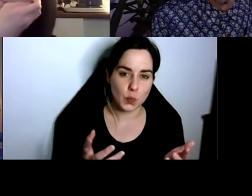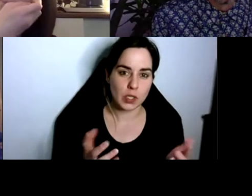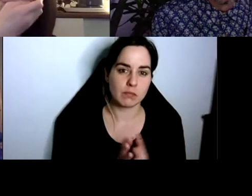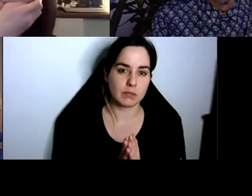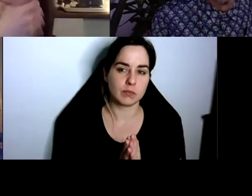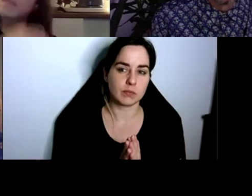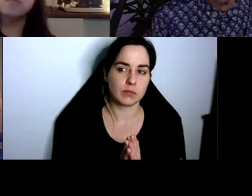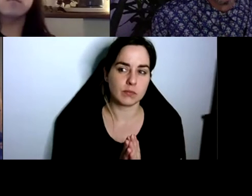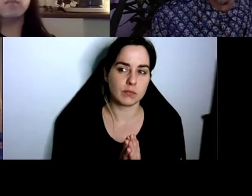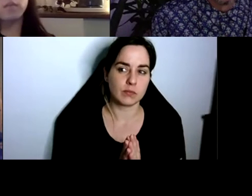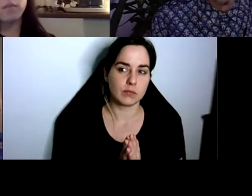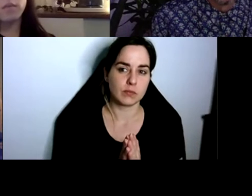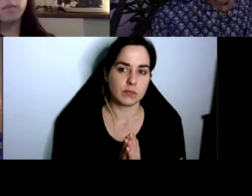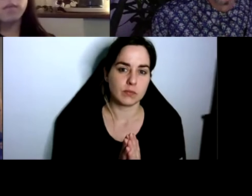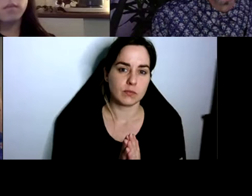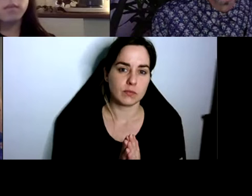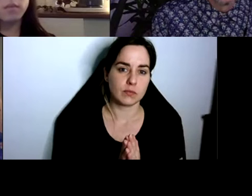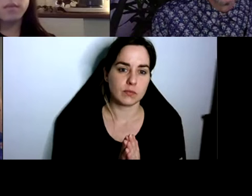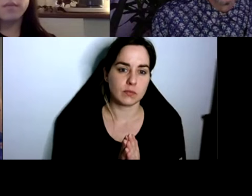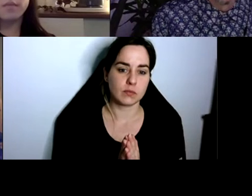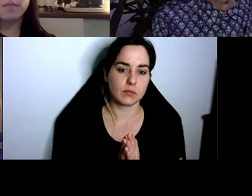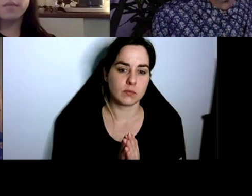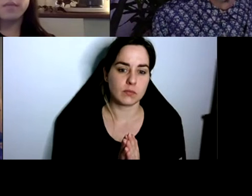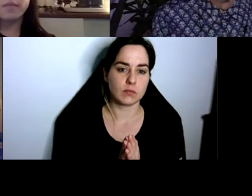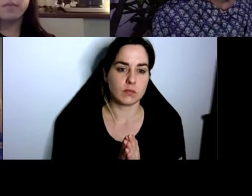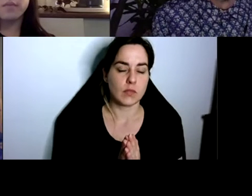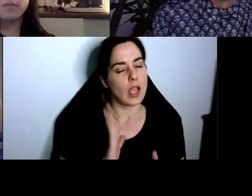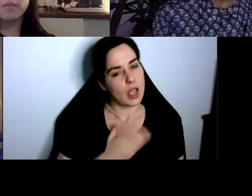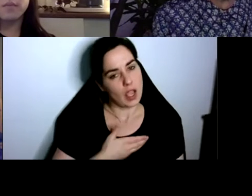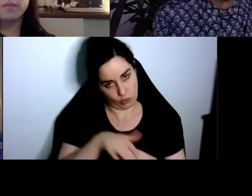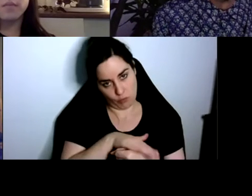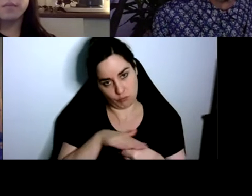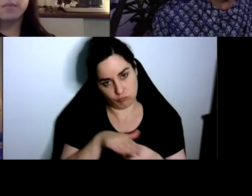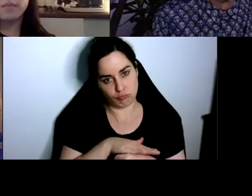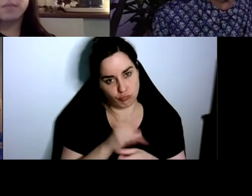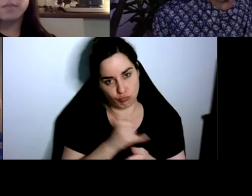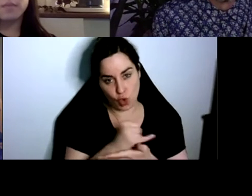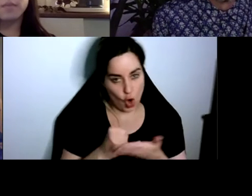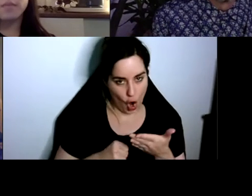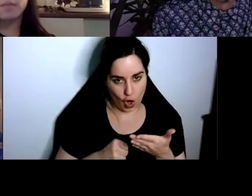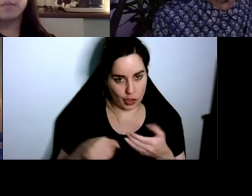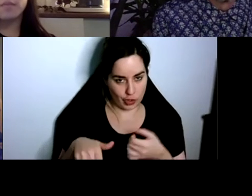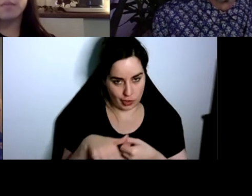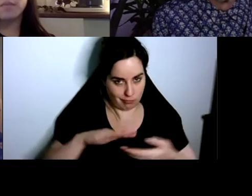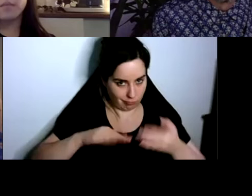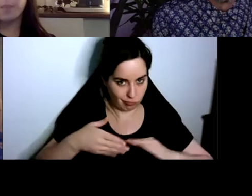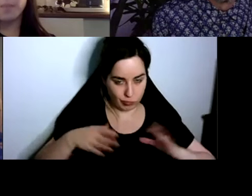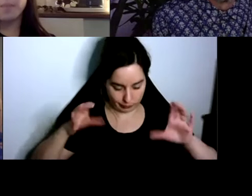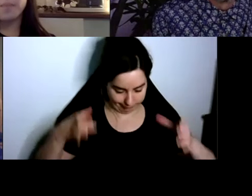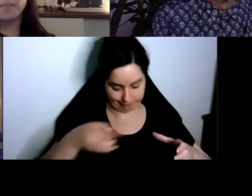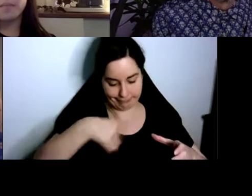is an oversaturation of festivals in our local arts ecosystem,